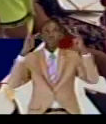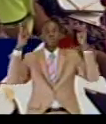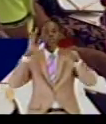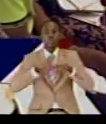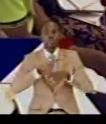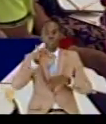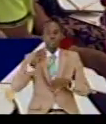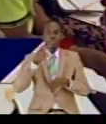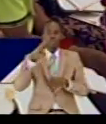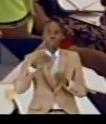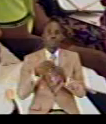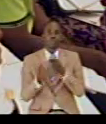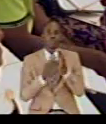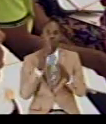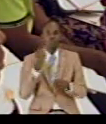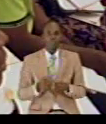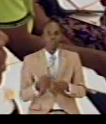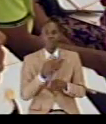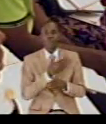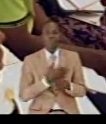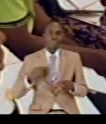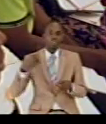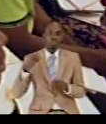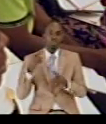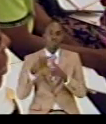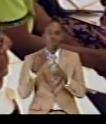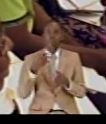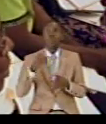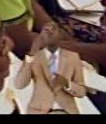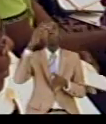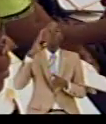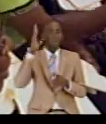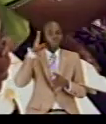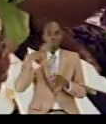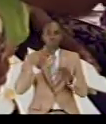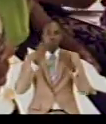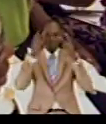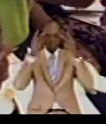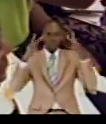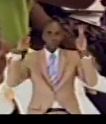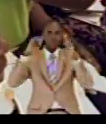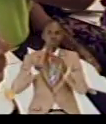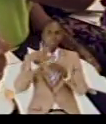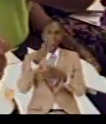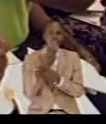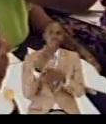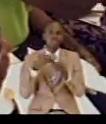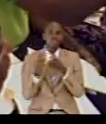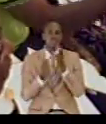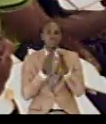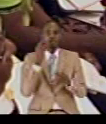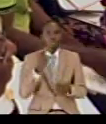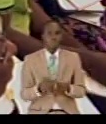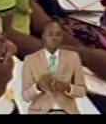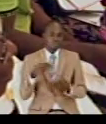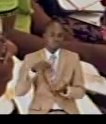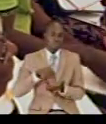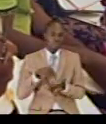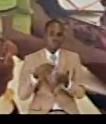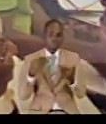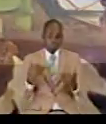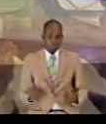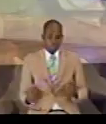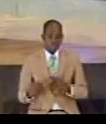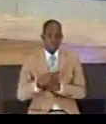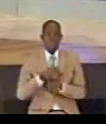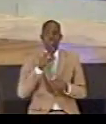job, and the work of God will prosper in your hand in Jesus' name. Let's rise up today. Today is the